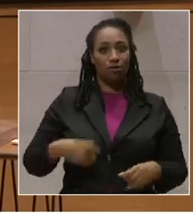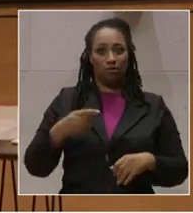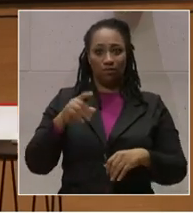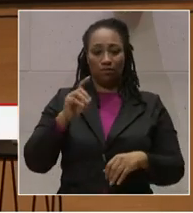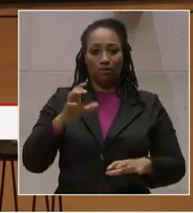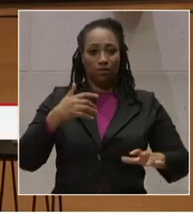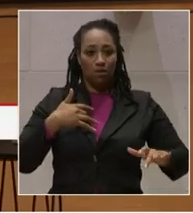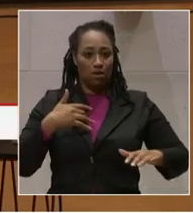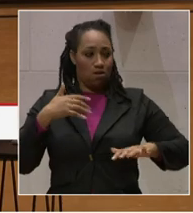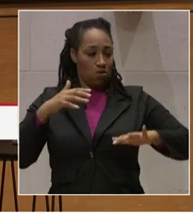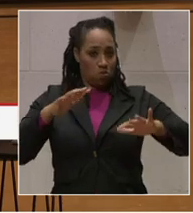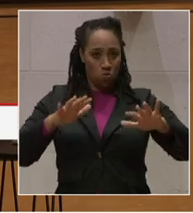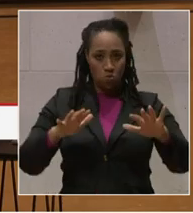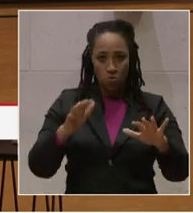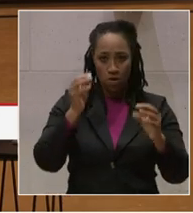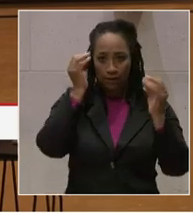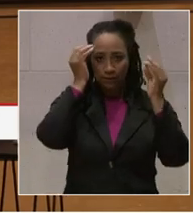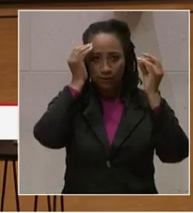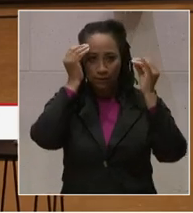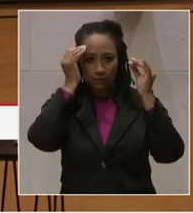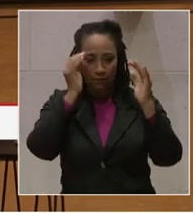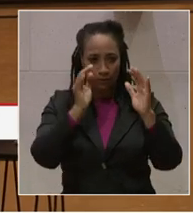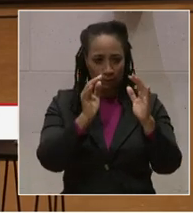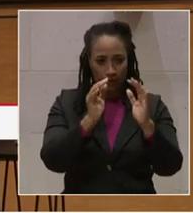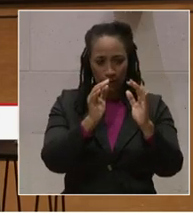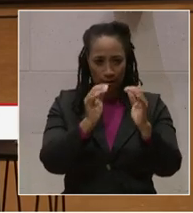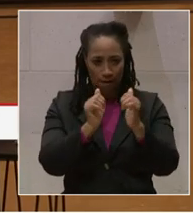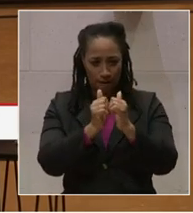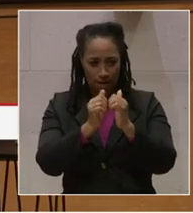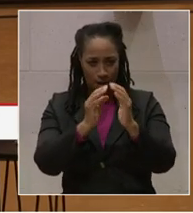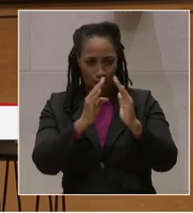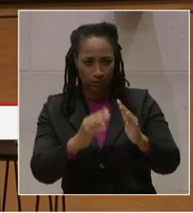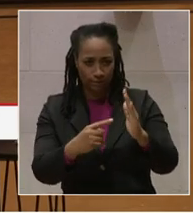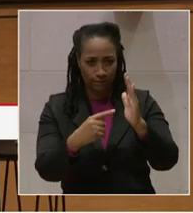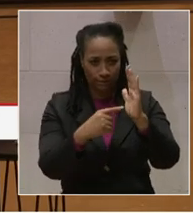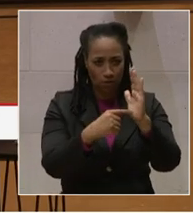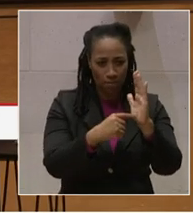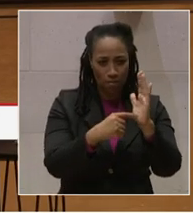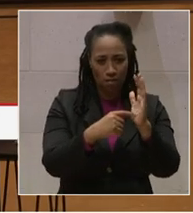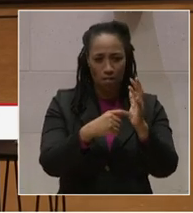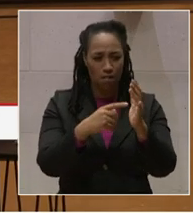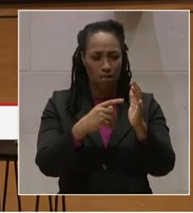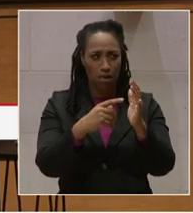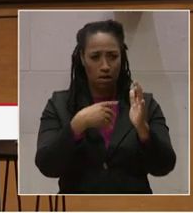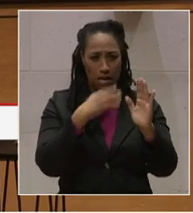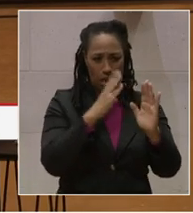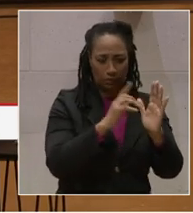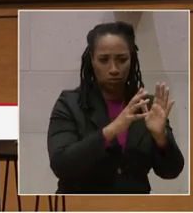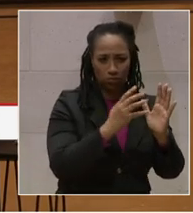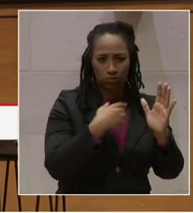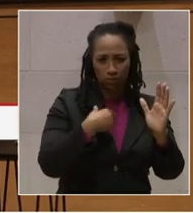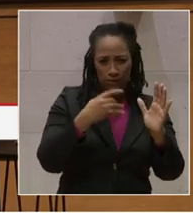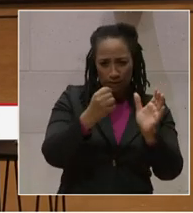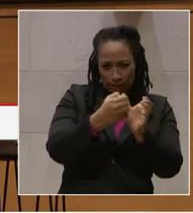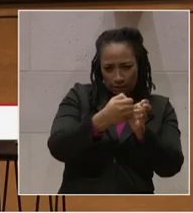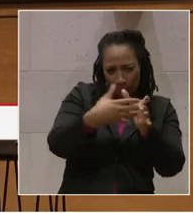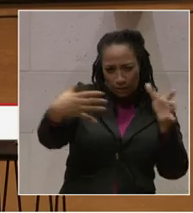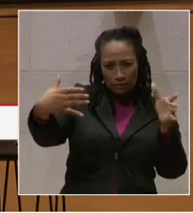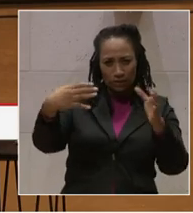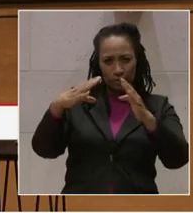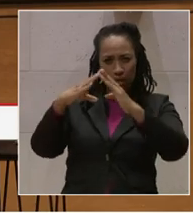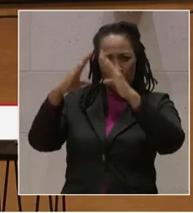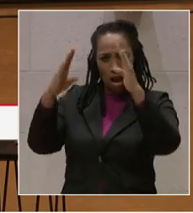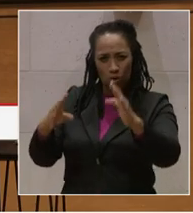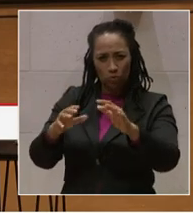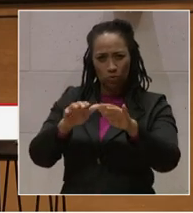if housing prices outpace what people were earning? And how could people who were born here or who